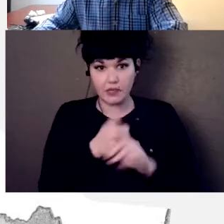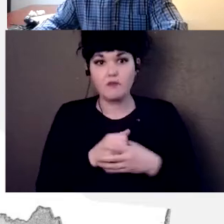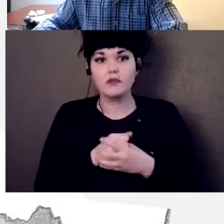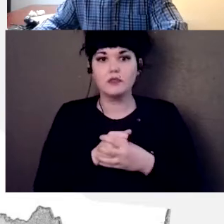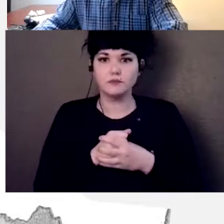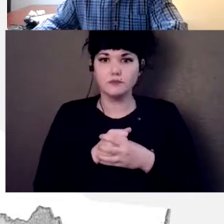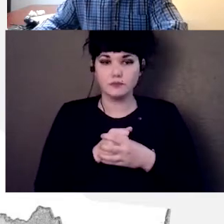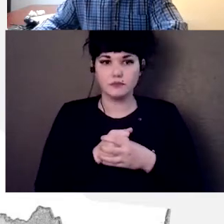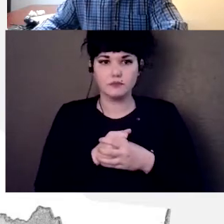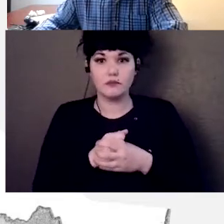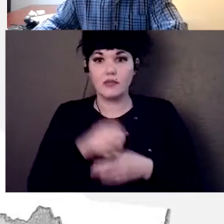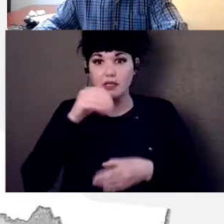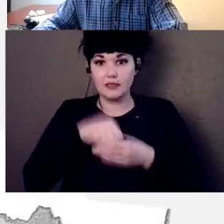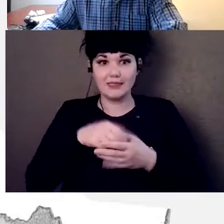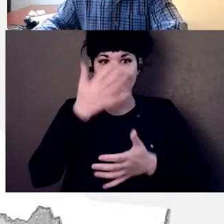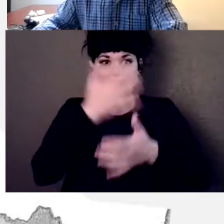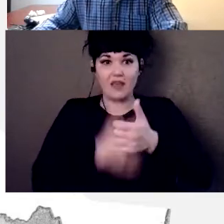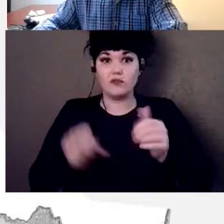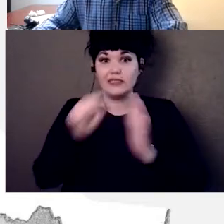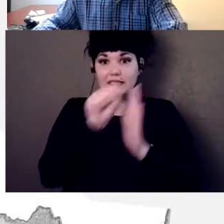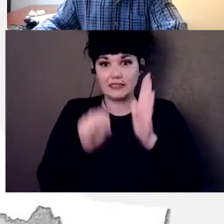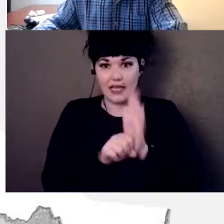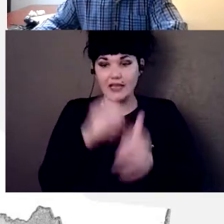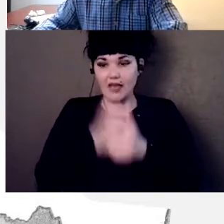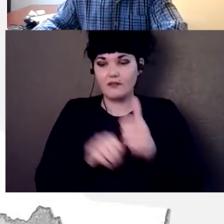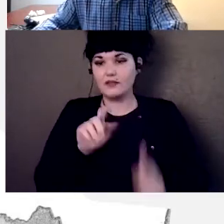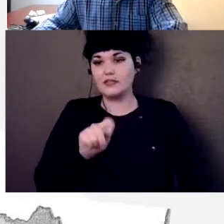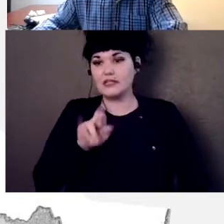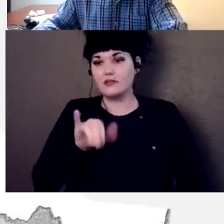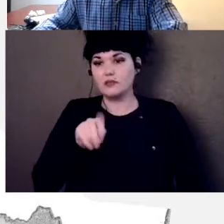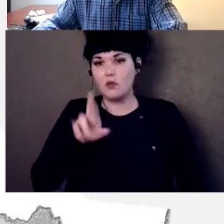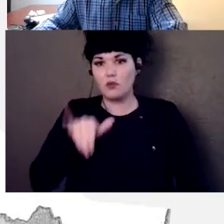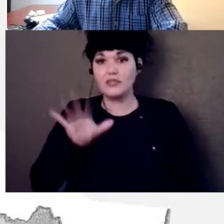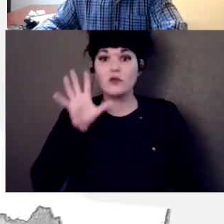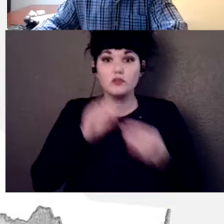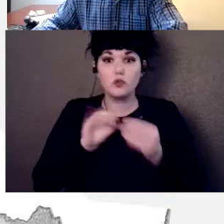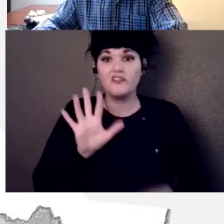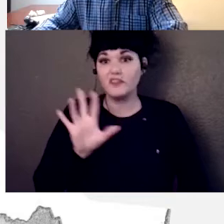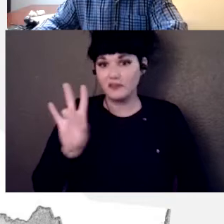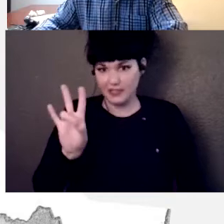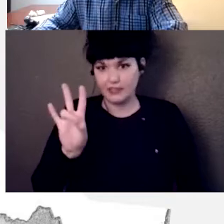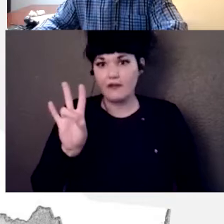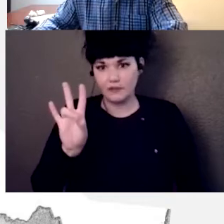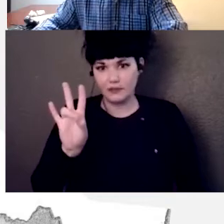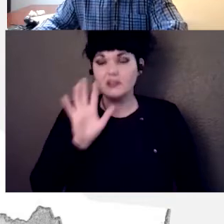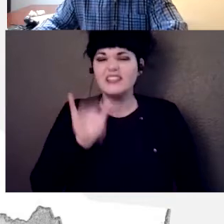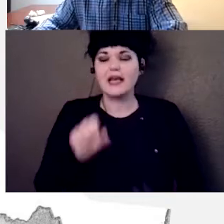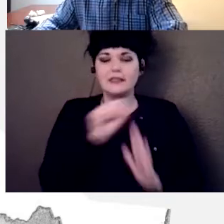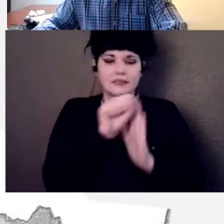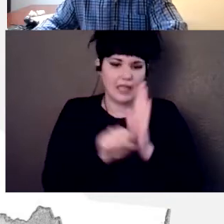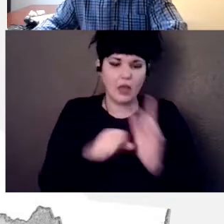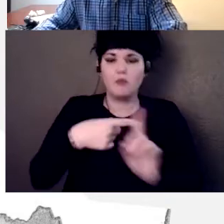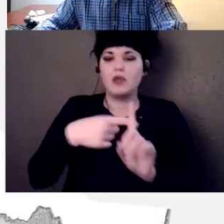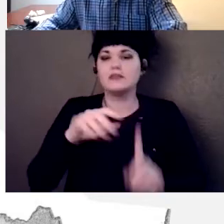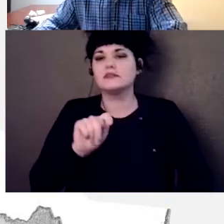exists in every state and territory. So 57 total, with the territories and the states.